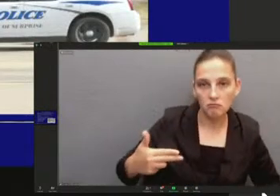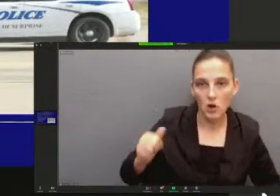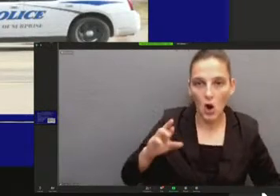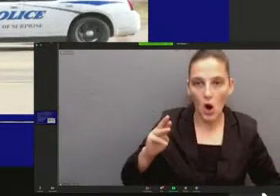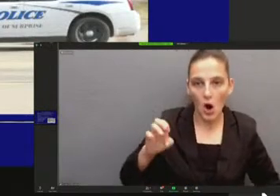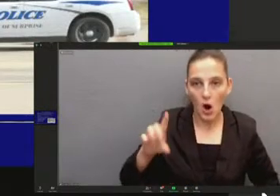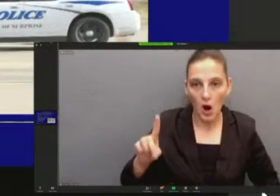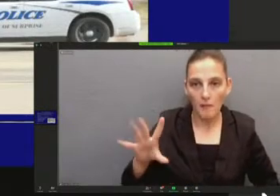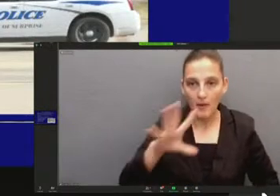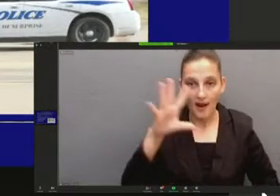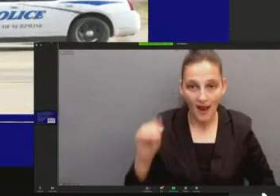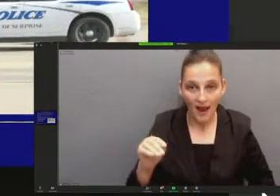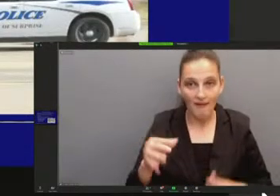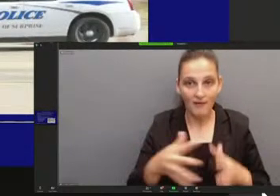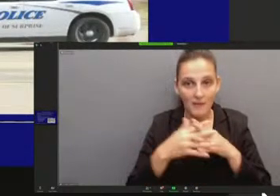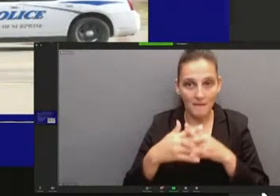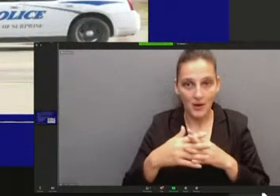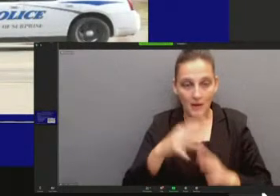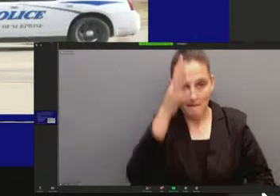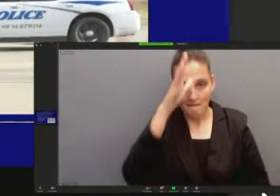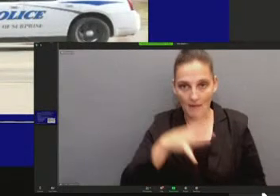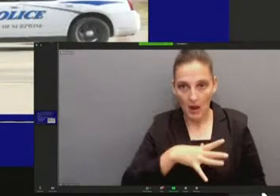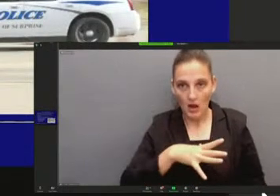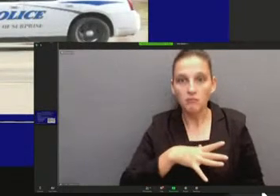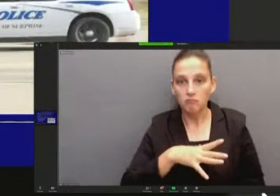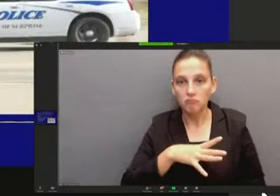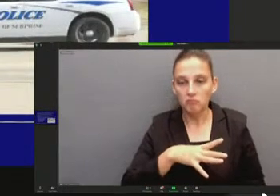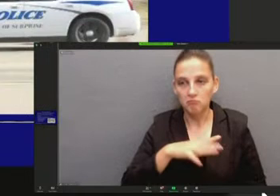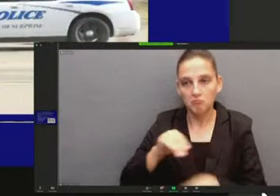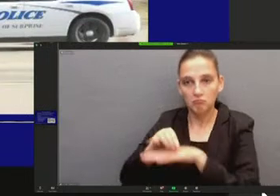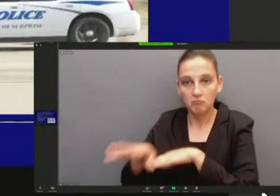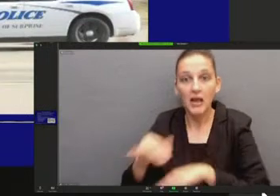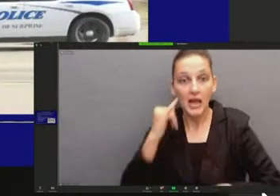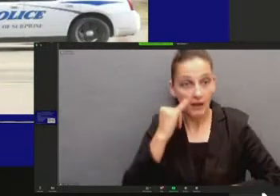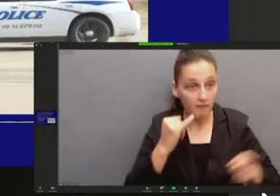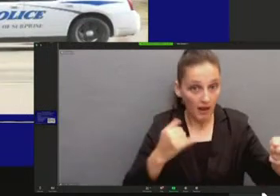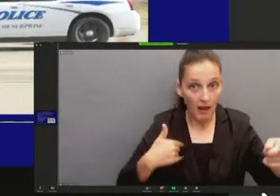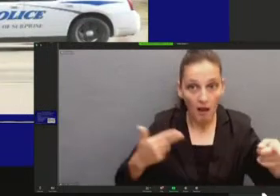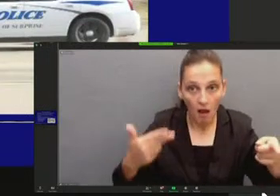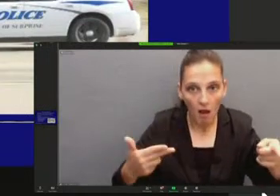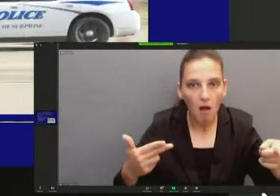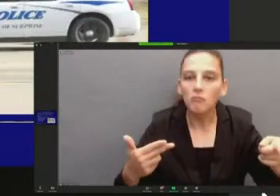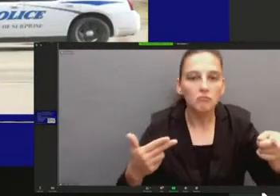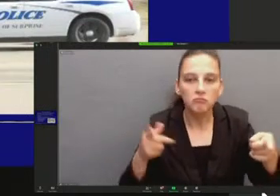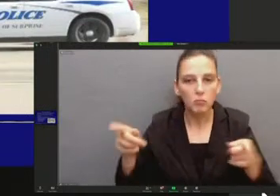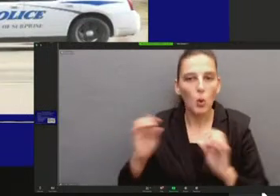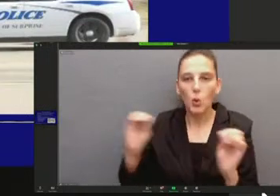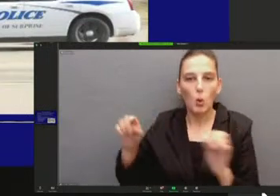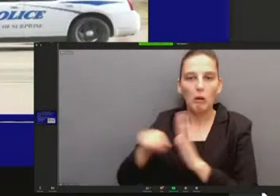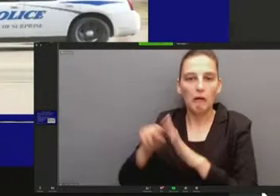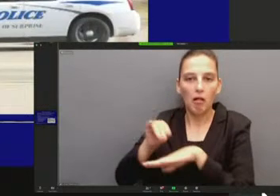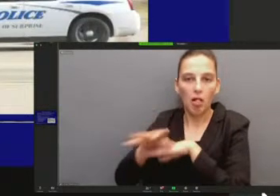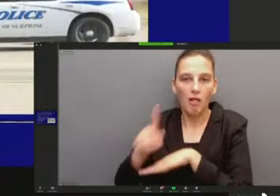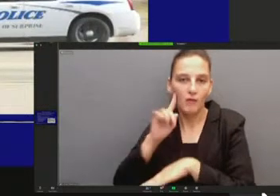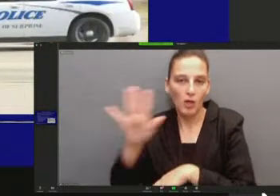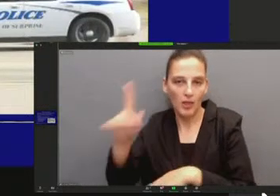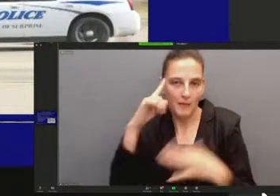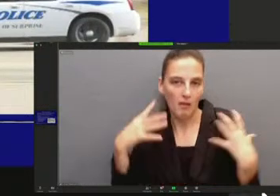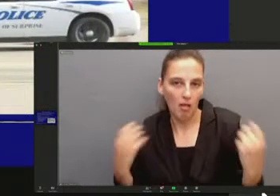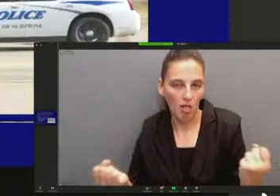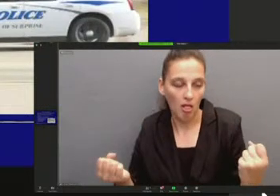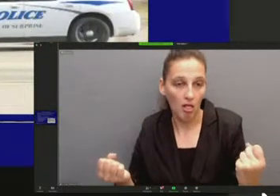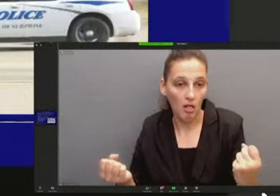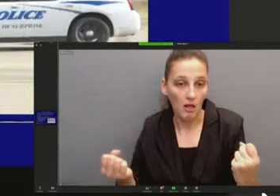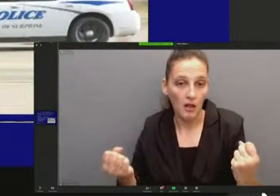African Americans that produced the effect. If the African American were armed, then there was no negative effect on mental health, suggesting that